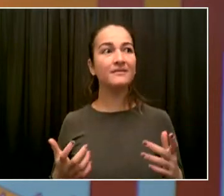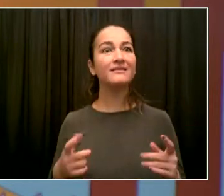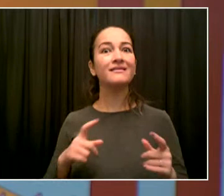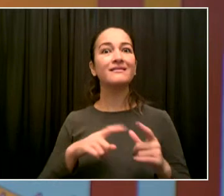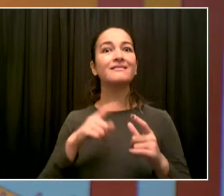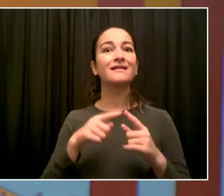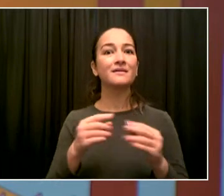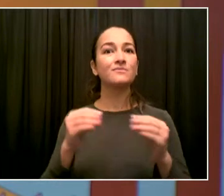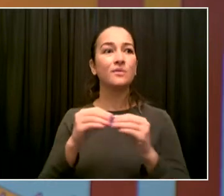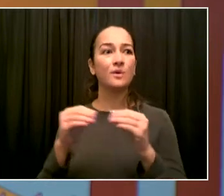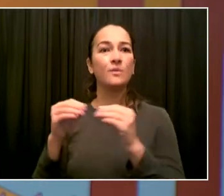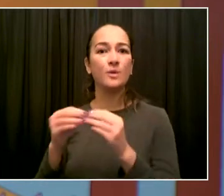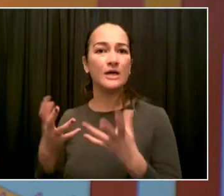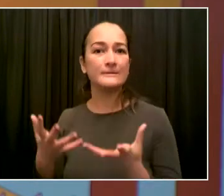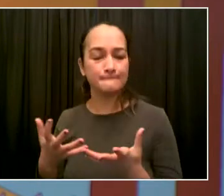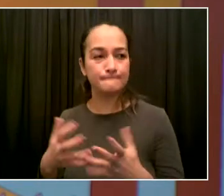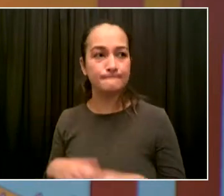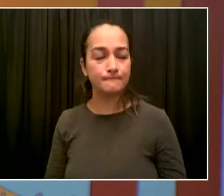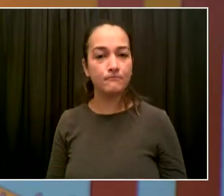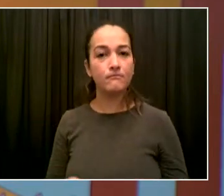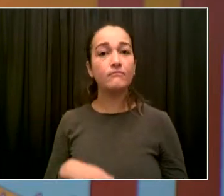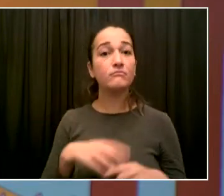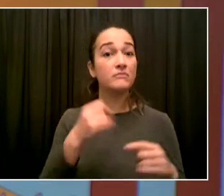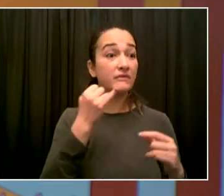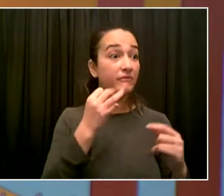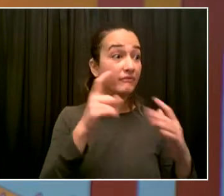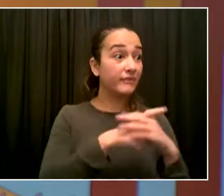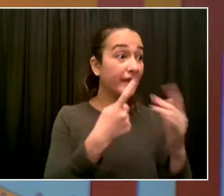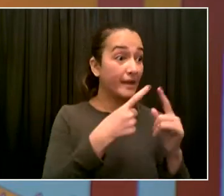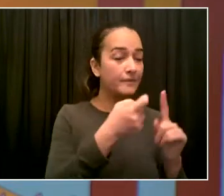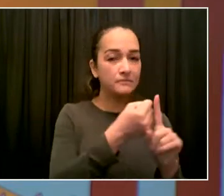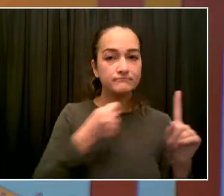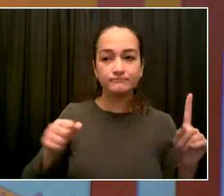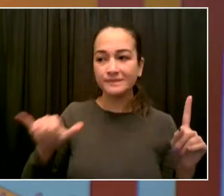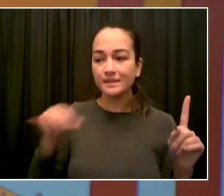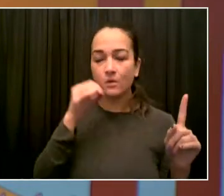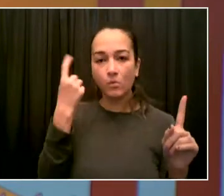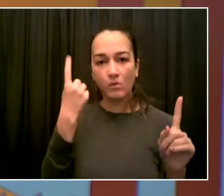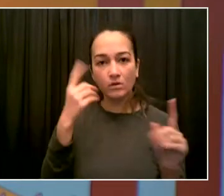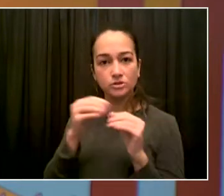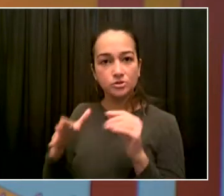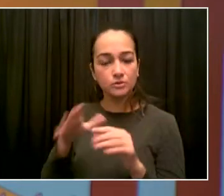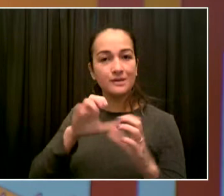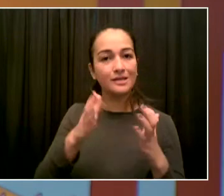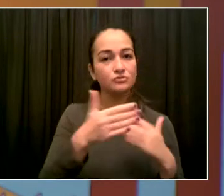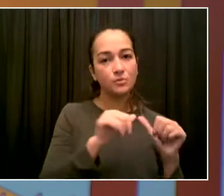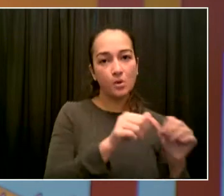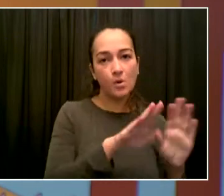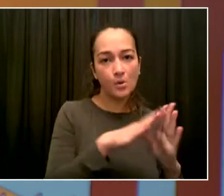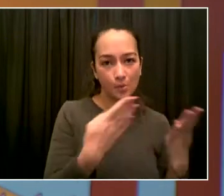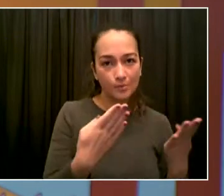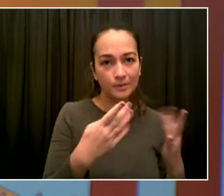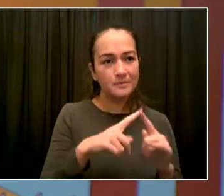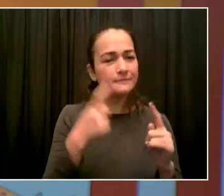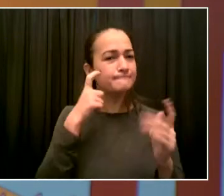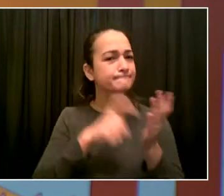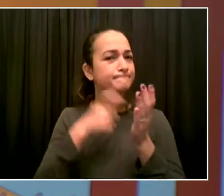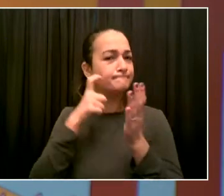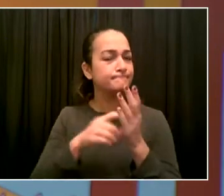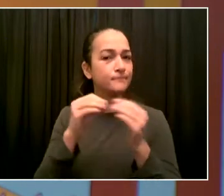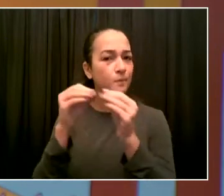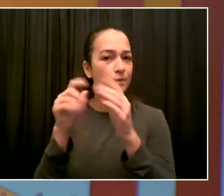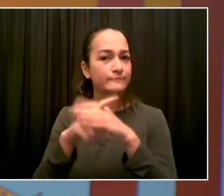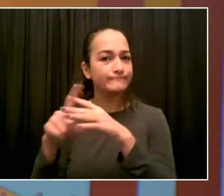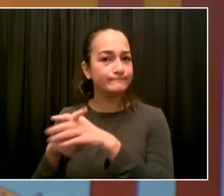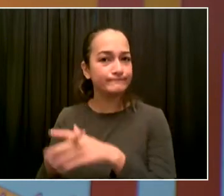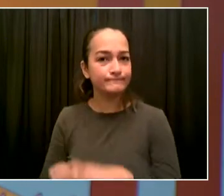sure that only those who really need to quarantine are quarantining. Chancellor or Dr. Katz, Dr. Choksi,